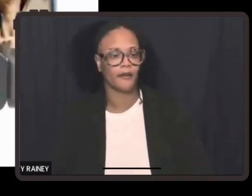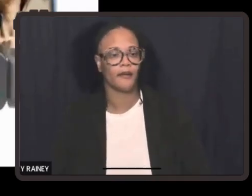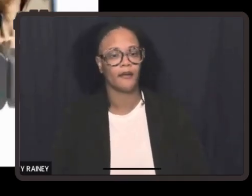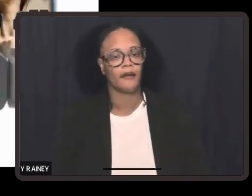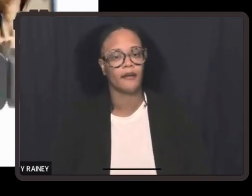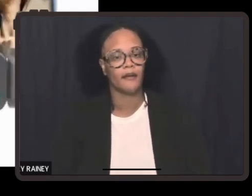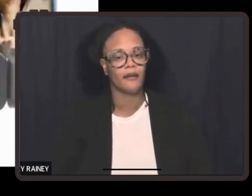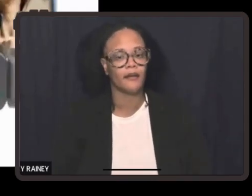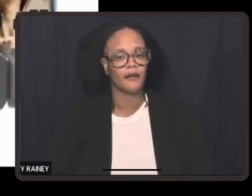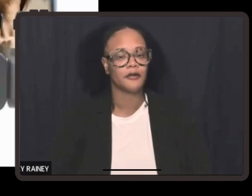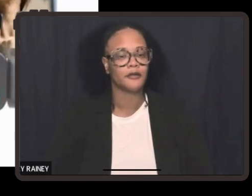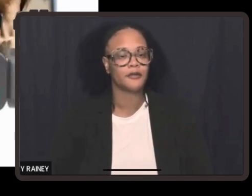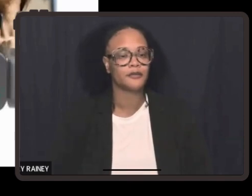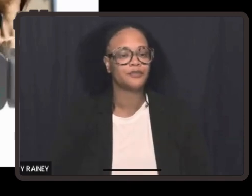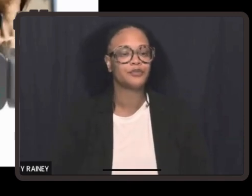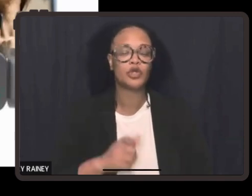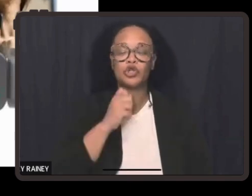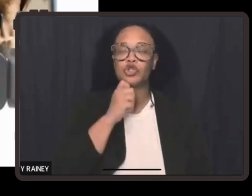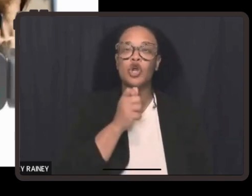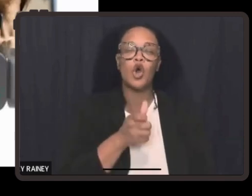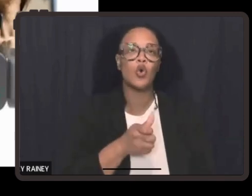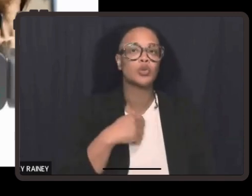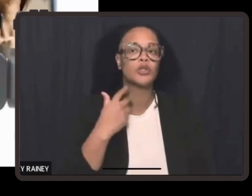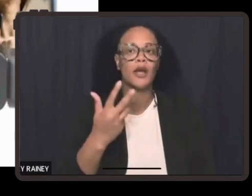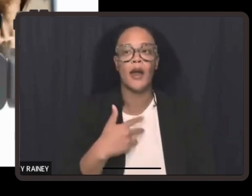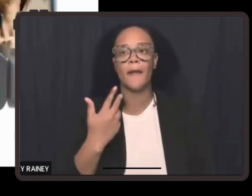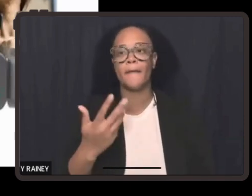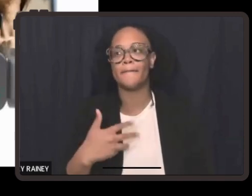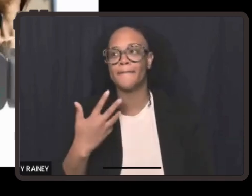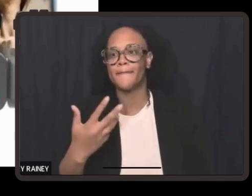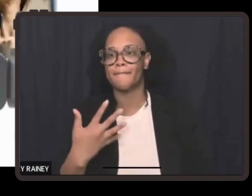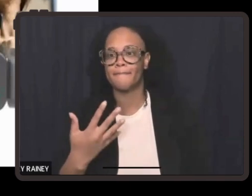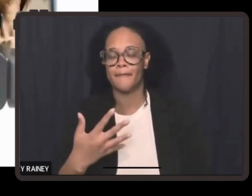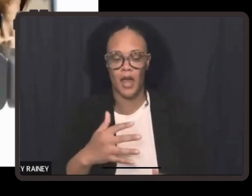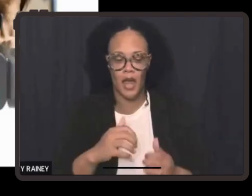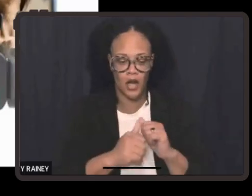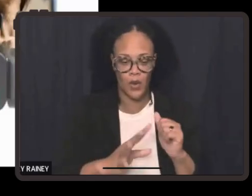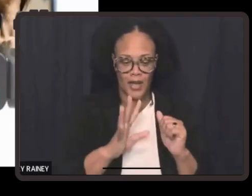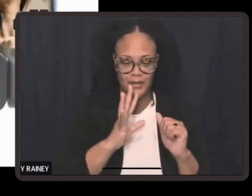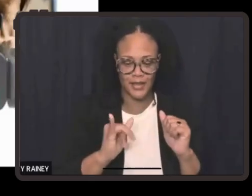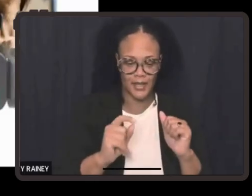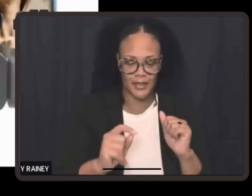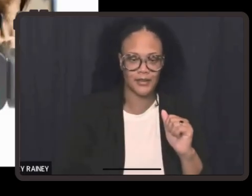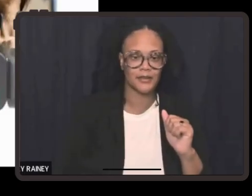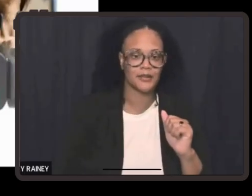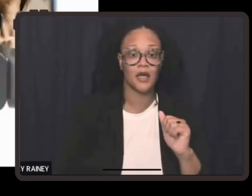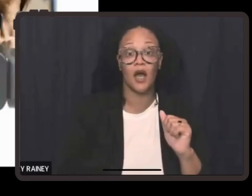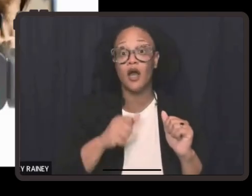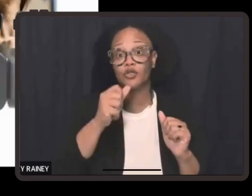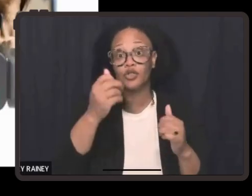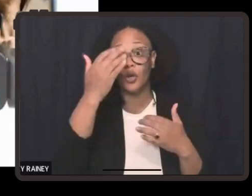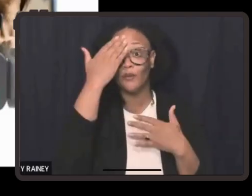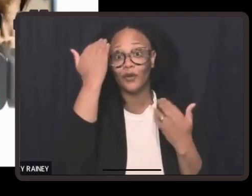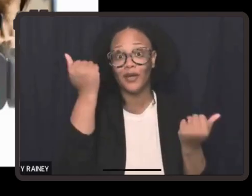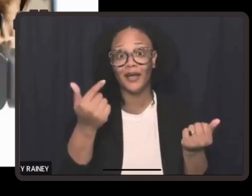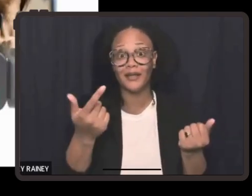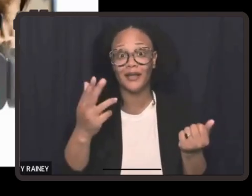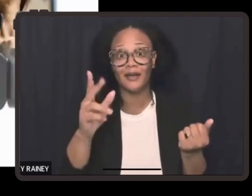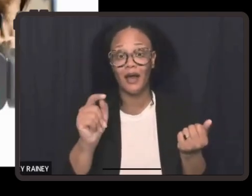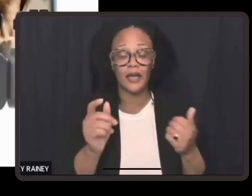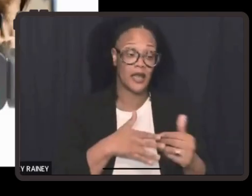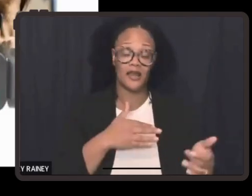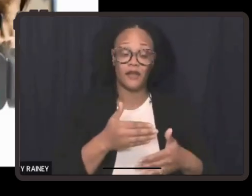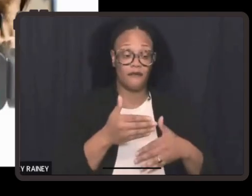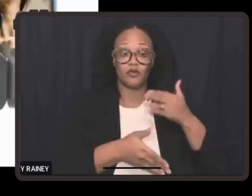don't sort of what would I say? Don't forget the gut, even if the gut's working well.